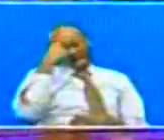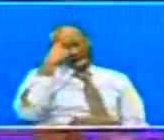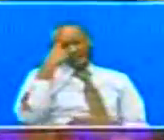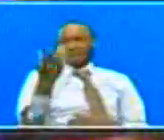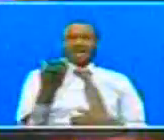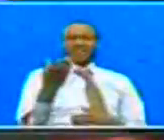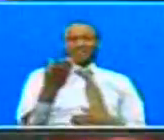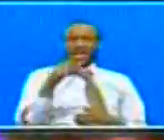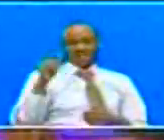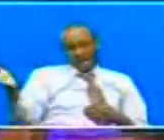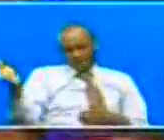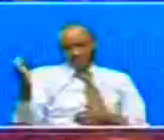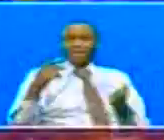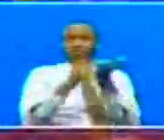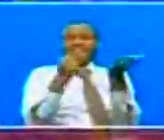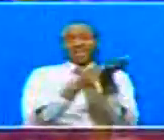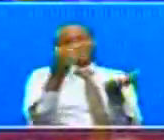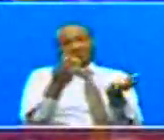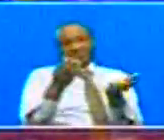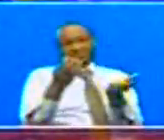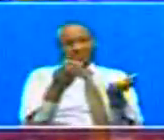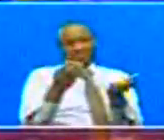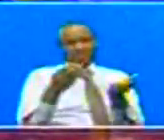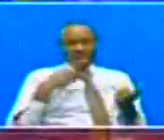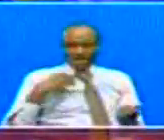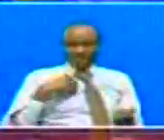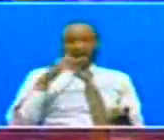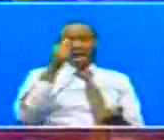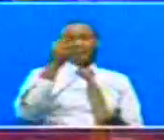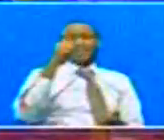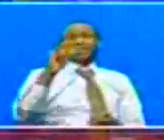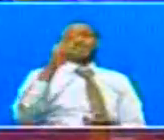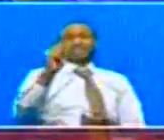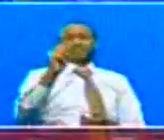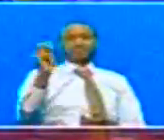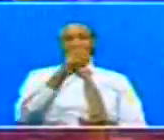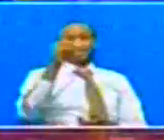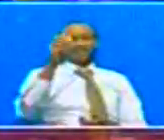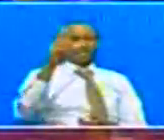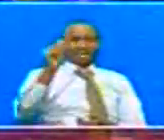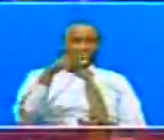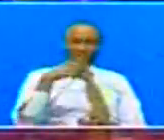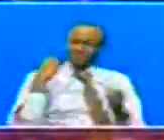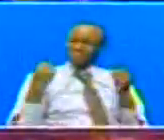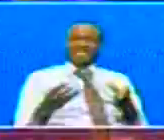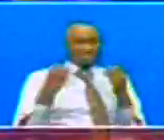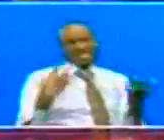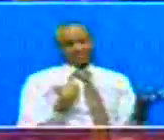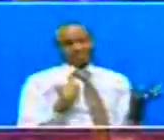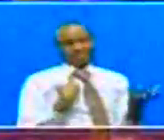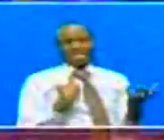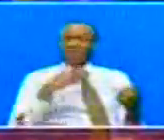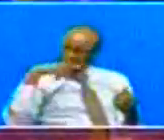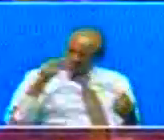many names did he have? Well, how many? Idi Amin, he had DCF, DEO, OHS, all these titles. And